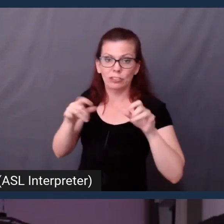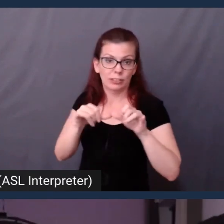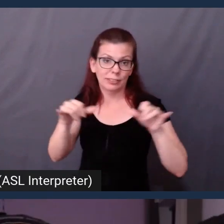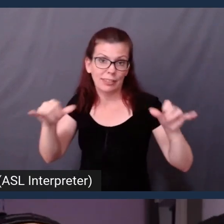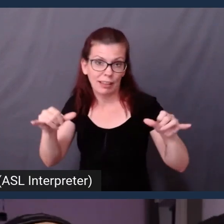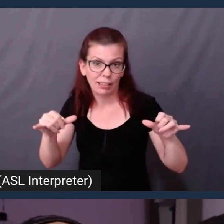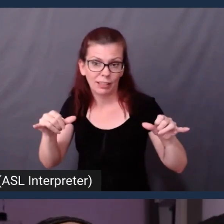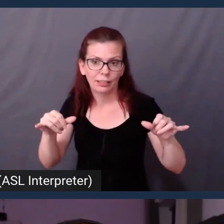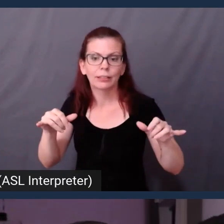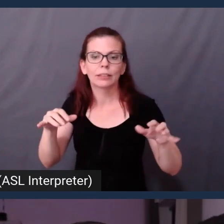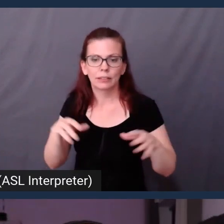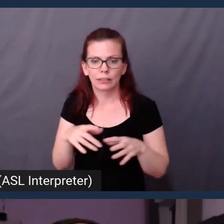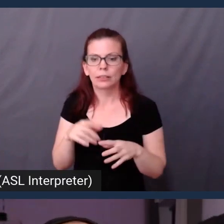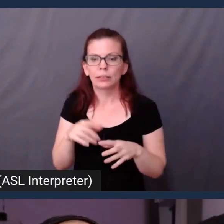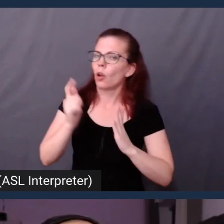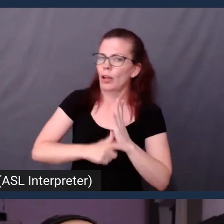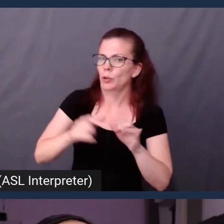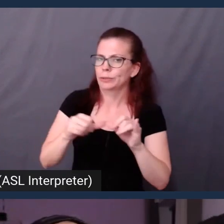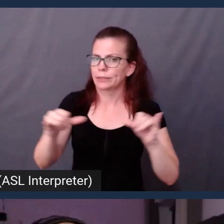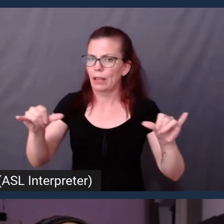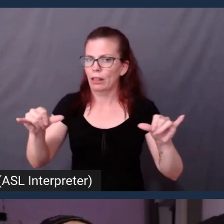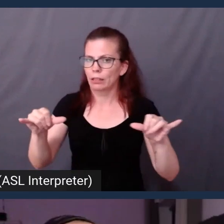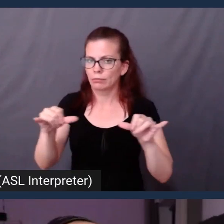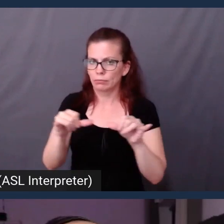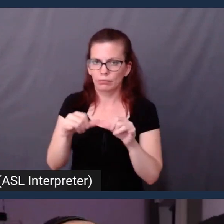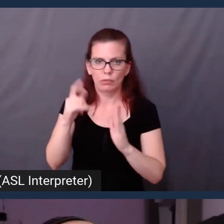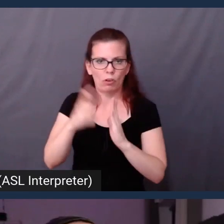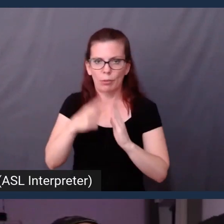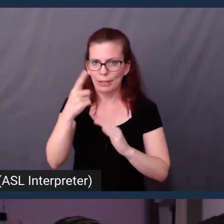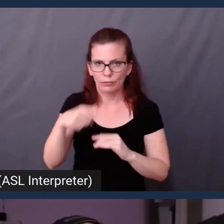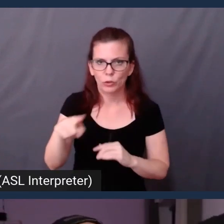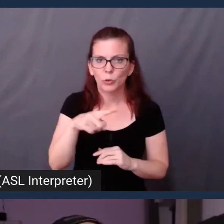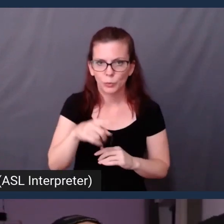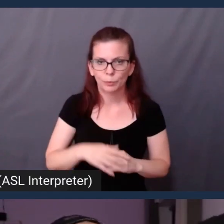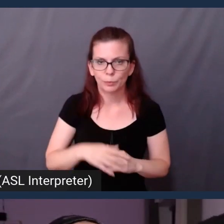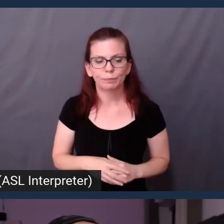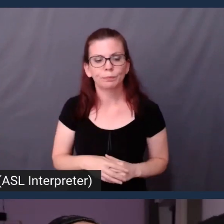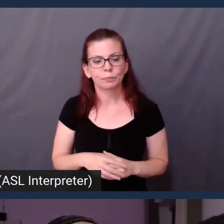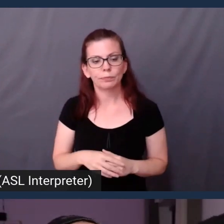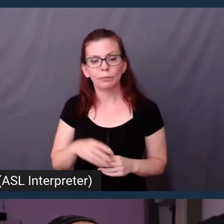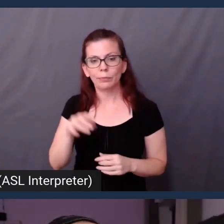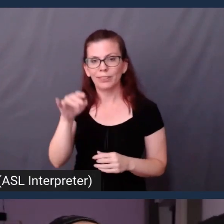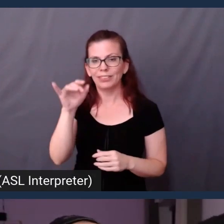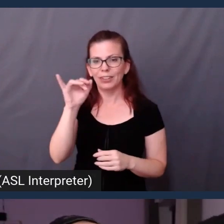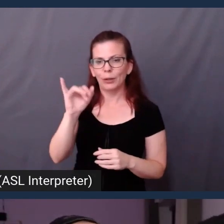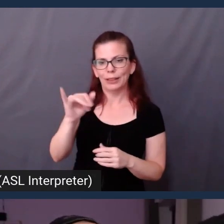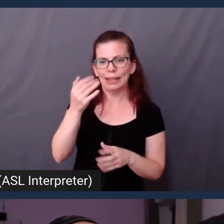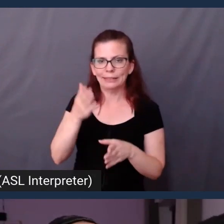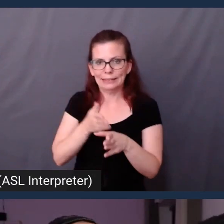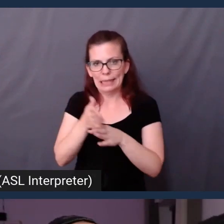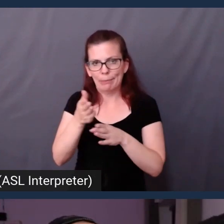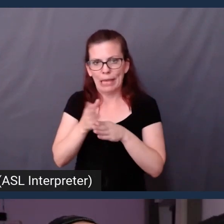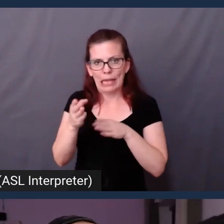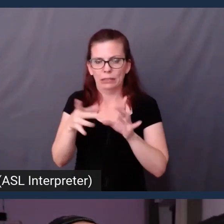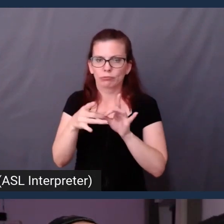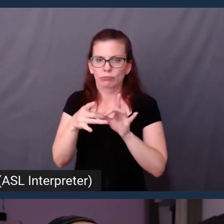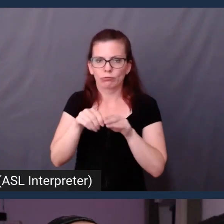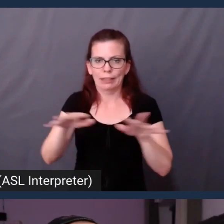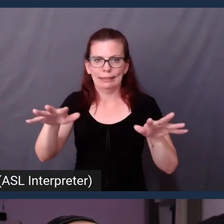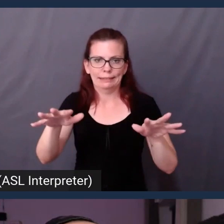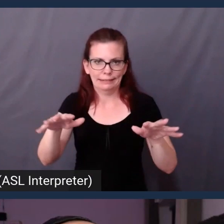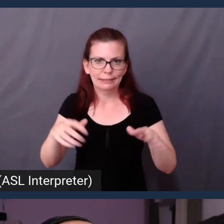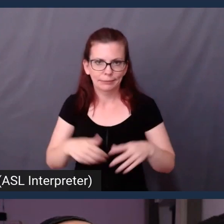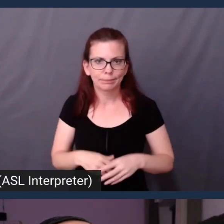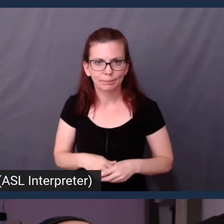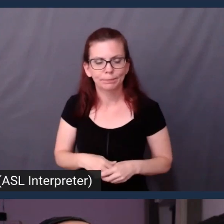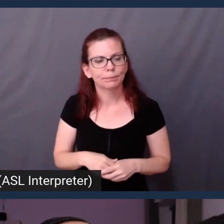horizontal auto-scaling, I should add, automatically for you. So that's a kind of a main release that we've done.